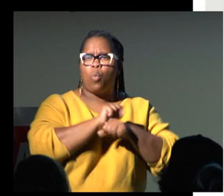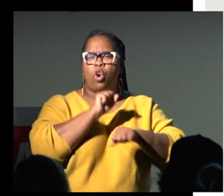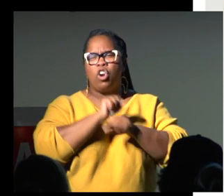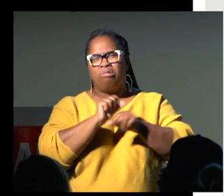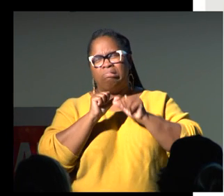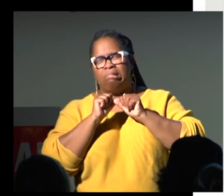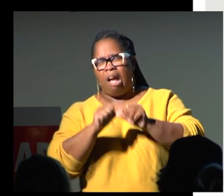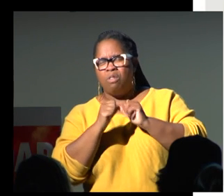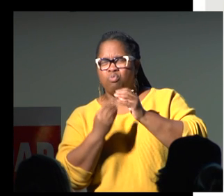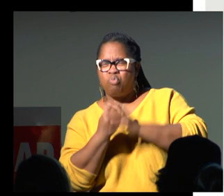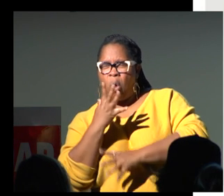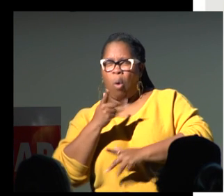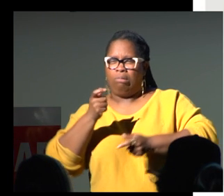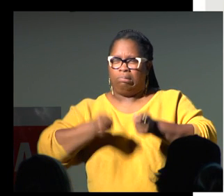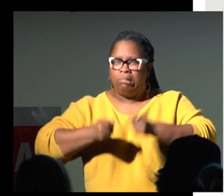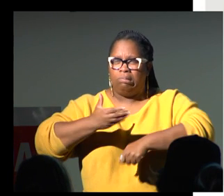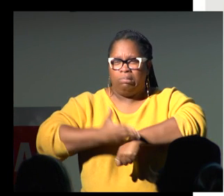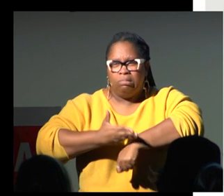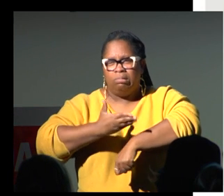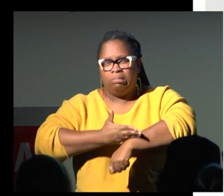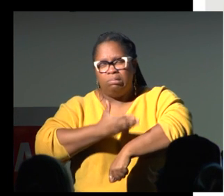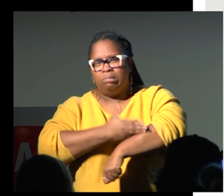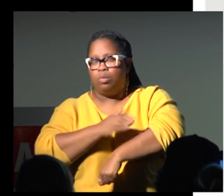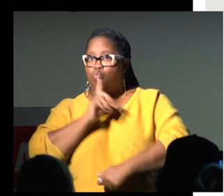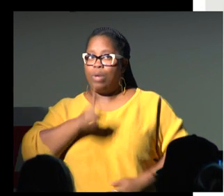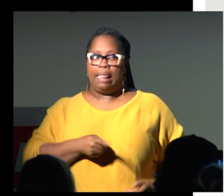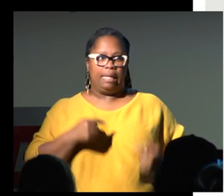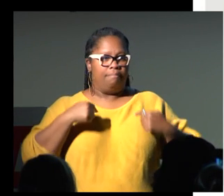constant growth. I mean, you know, me and